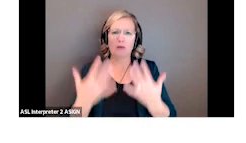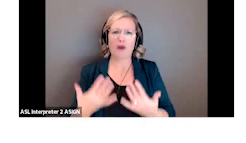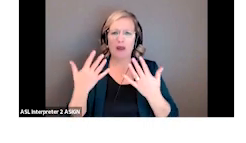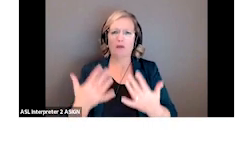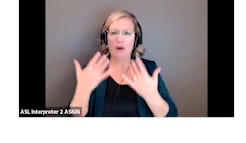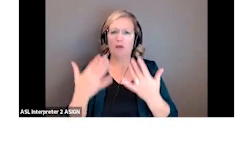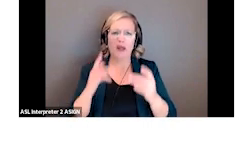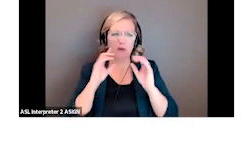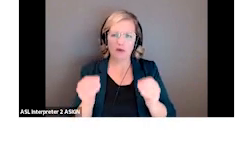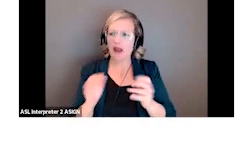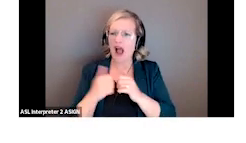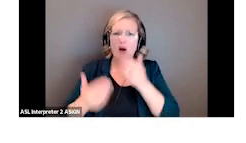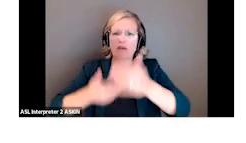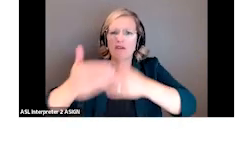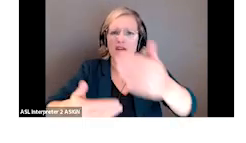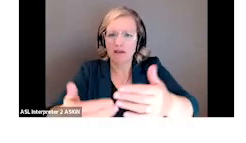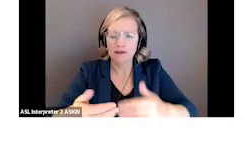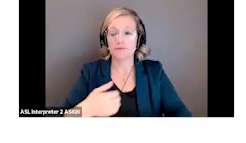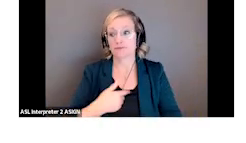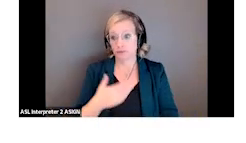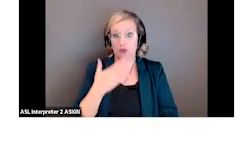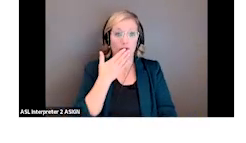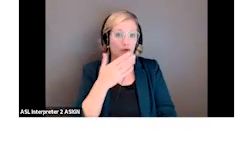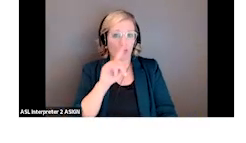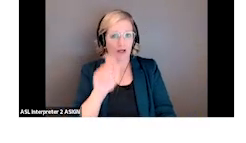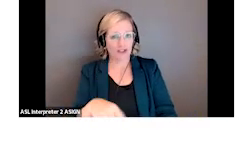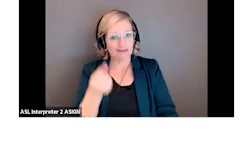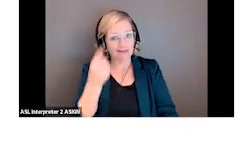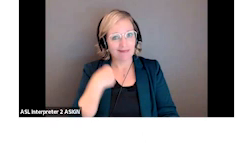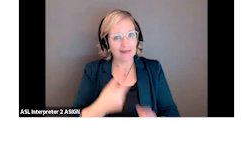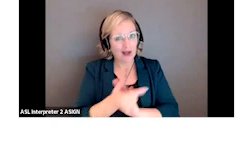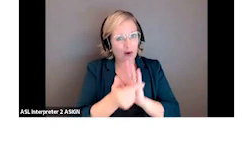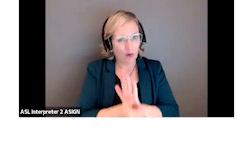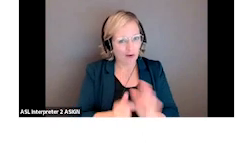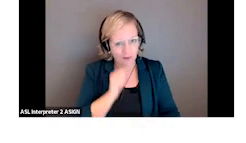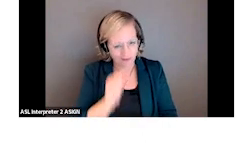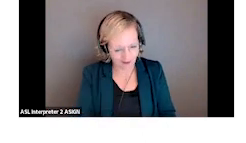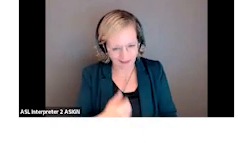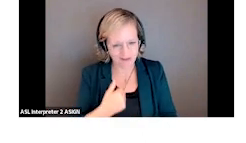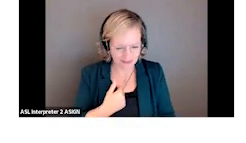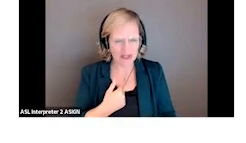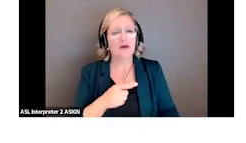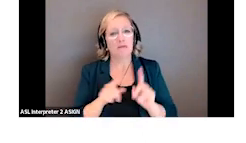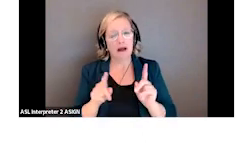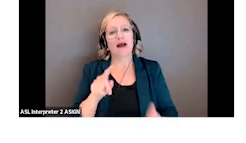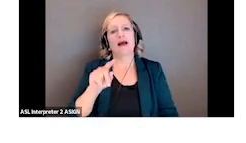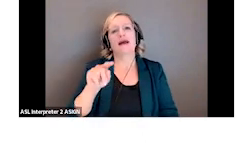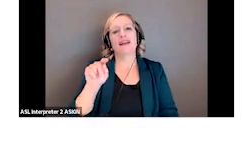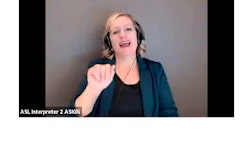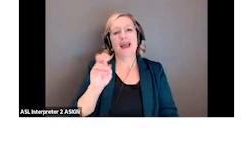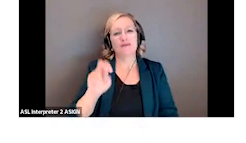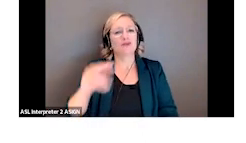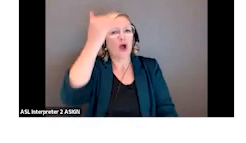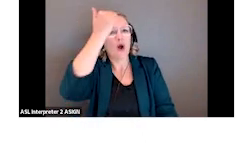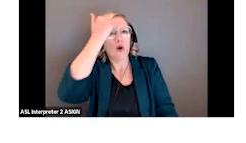So, great question. Amazon knows that's a problem, and so they will accept a pending